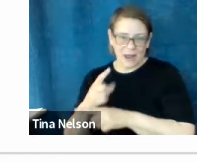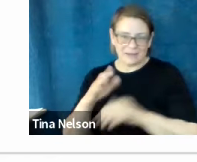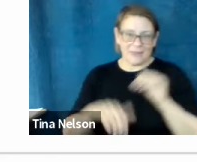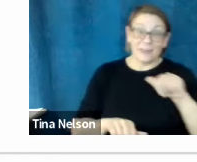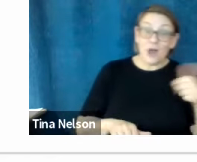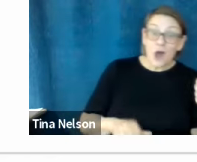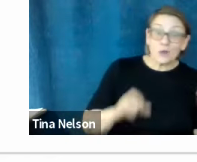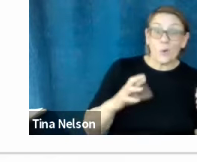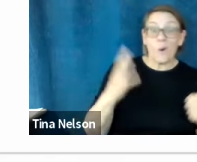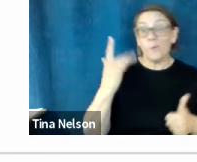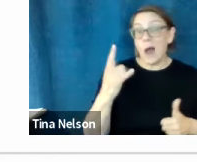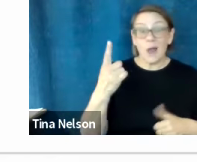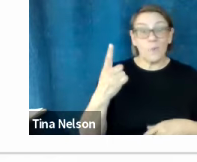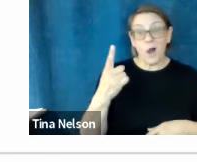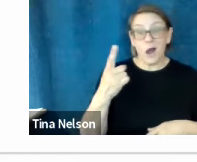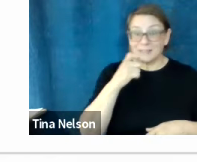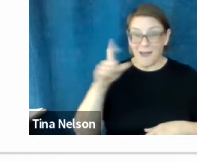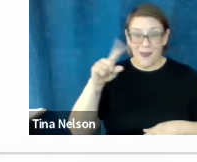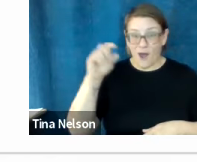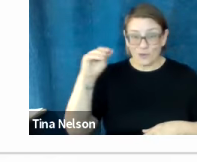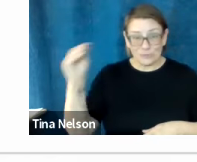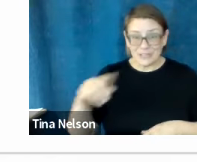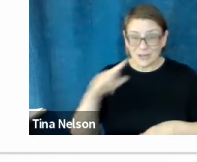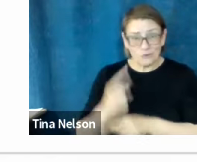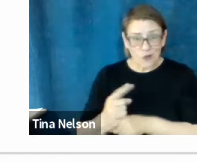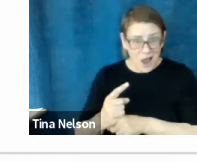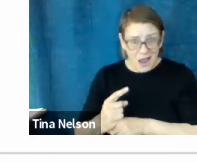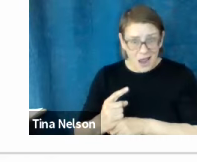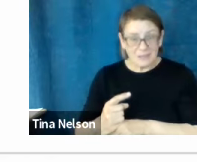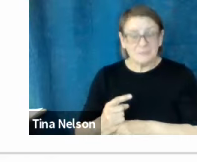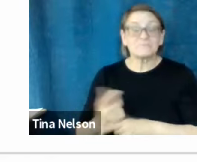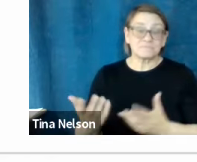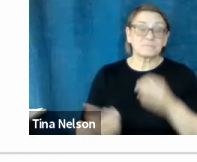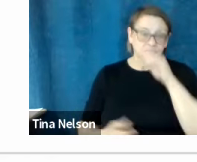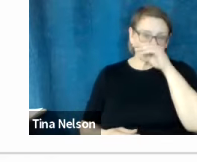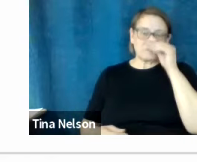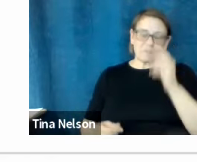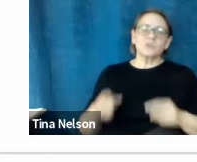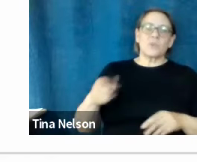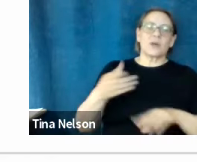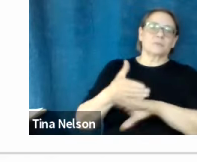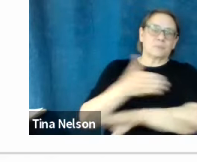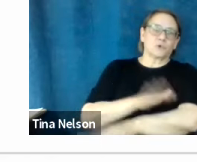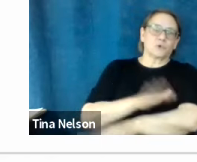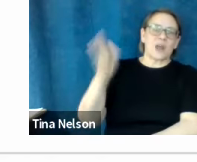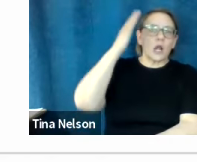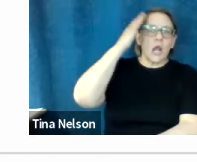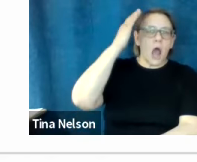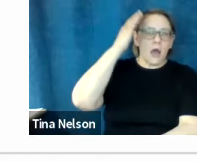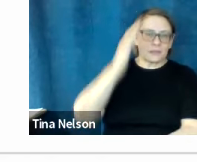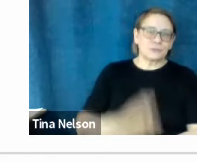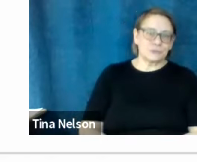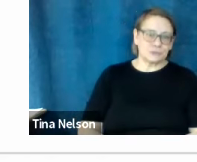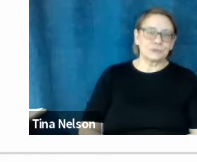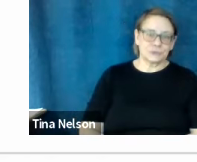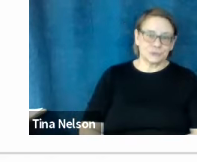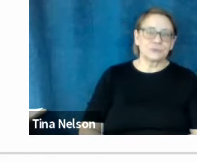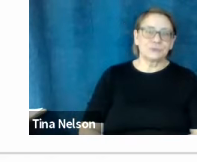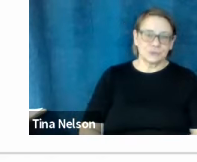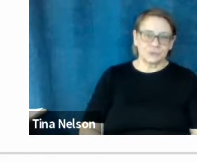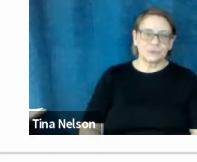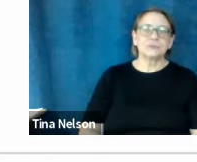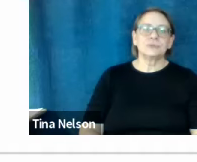one is, is not 100% truthful for the sake of their knowledge and how to better address it. When the concern is brought